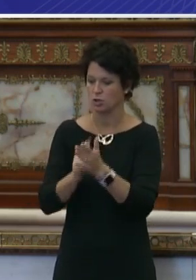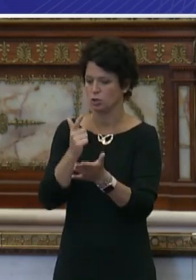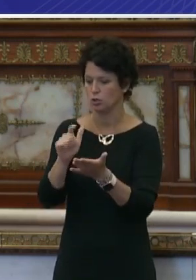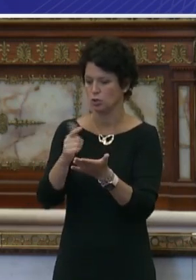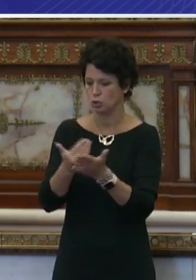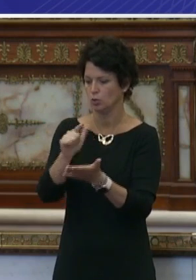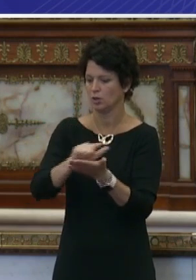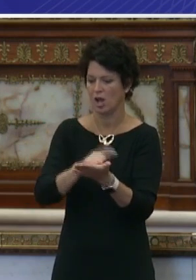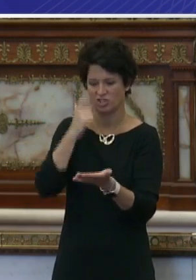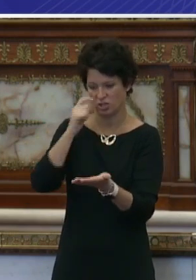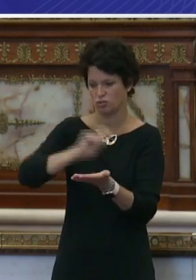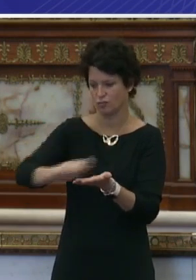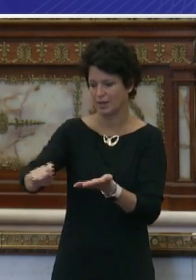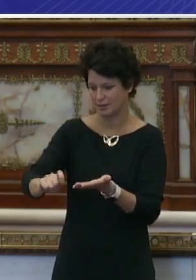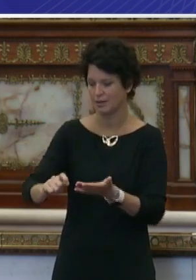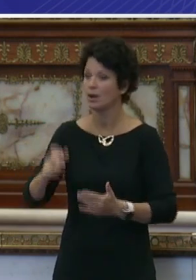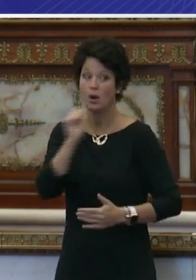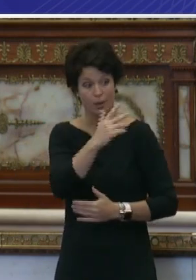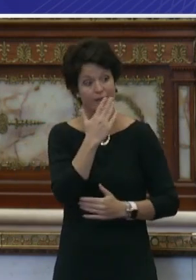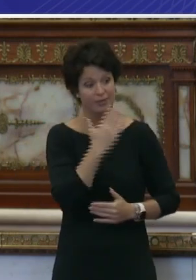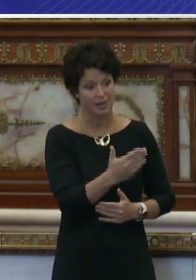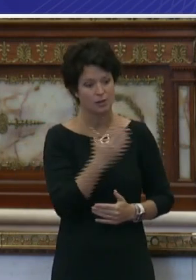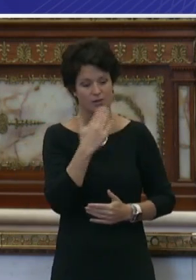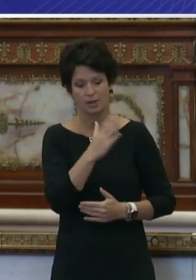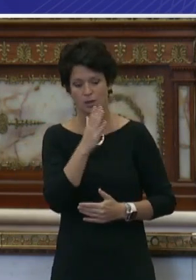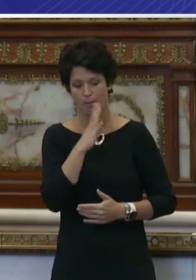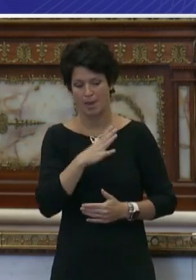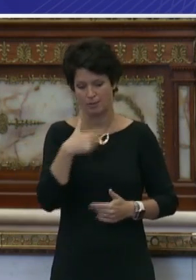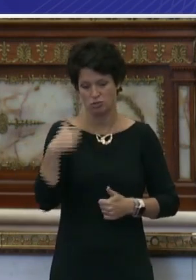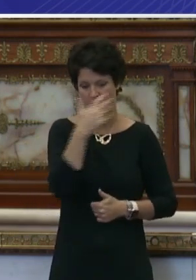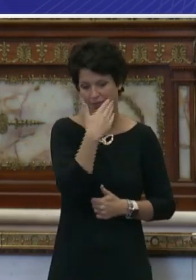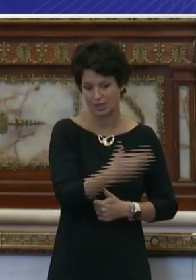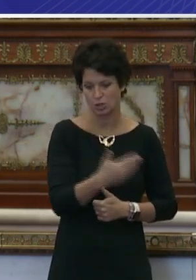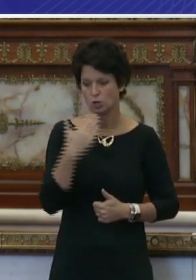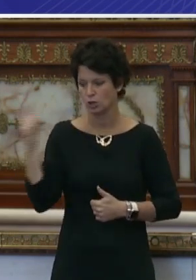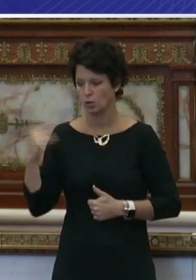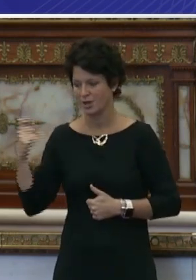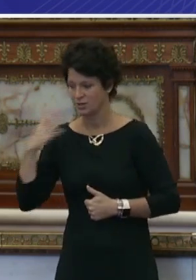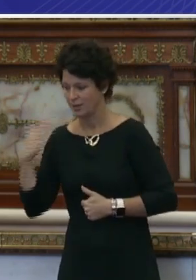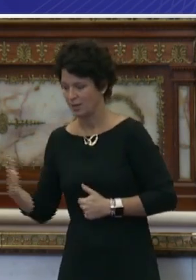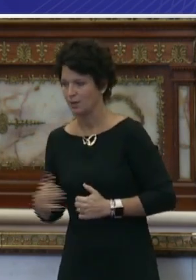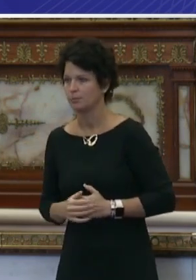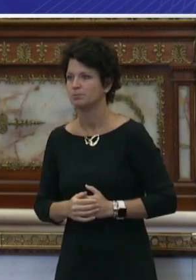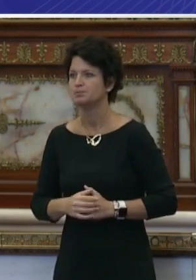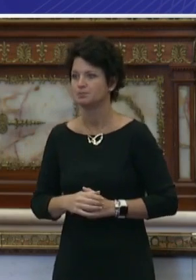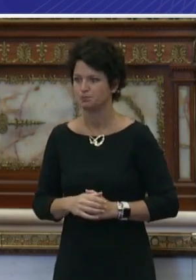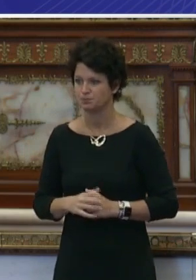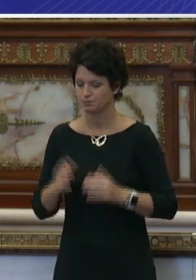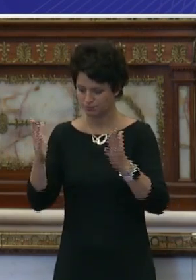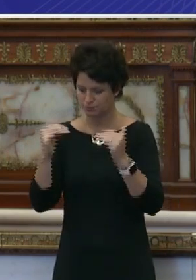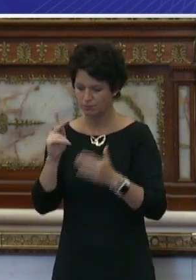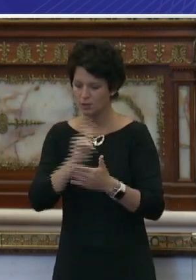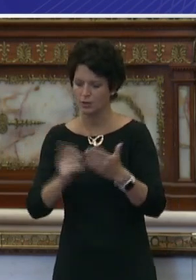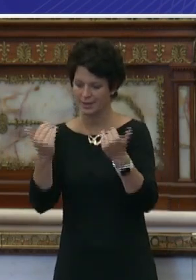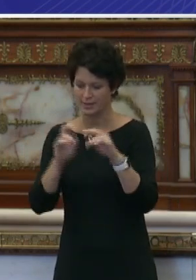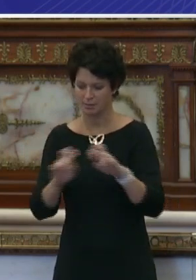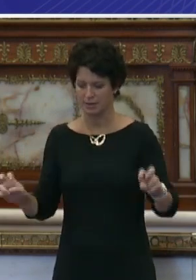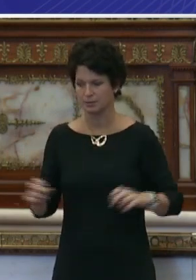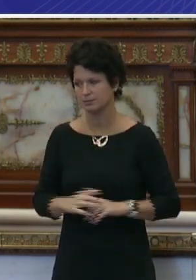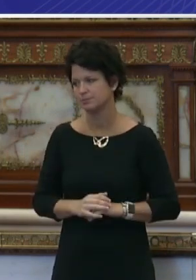written. Okay, thank you. Thank you, Madam Chair. Thank you. Good questions. Thank you. Okay, and if we can have the clerk call the next